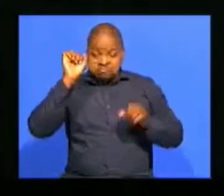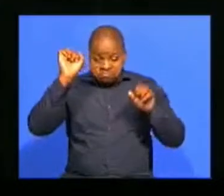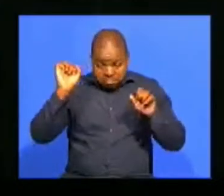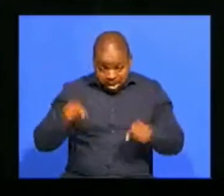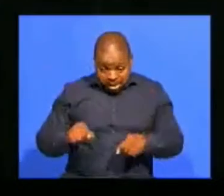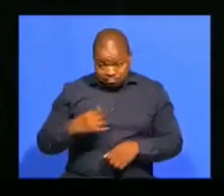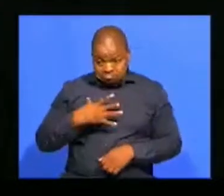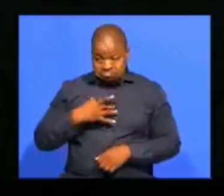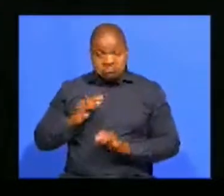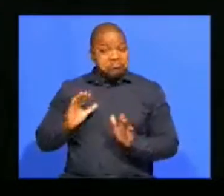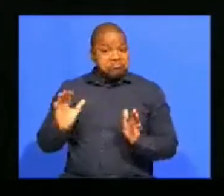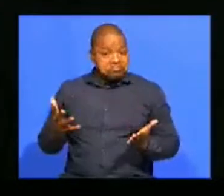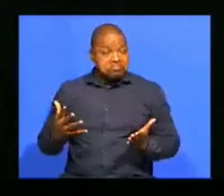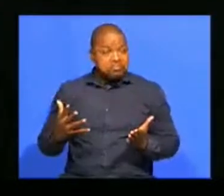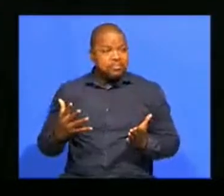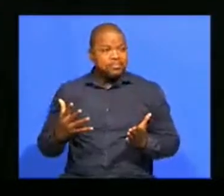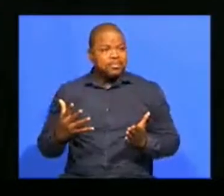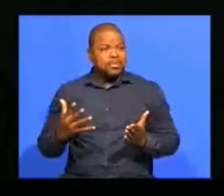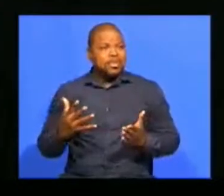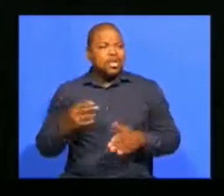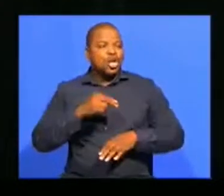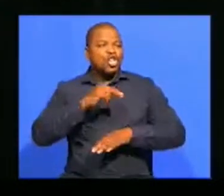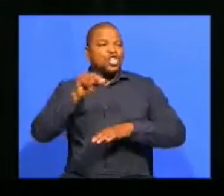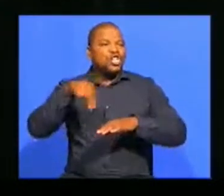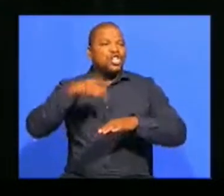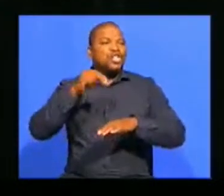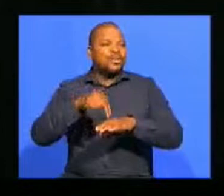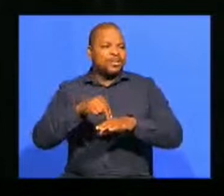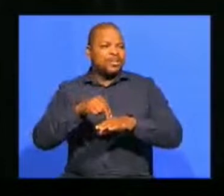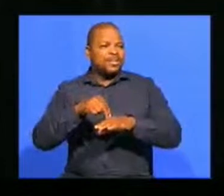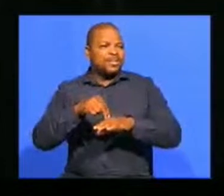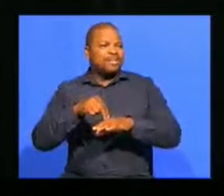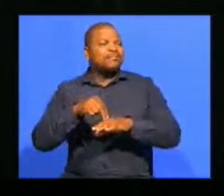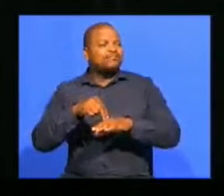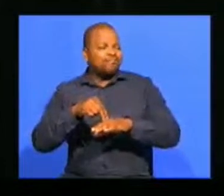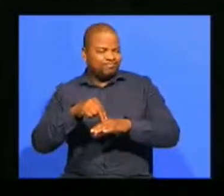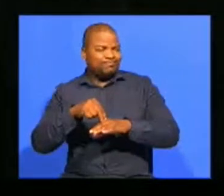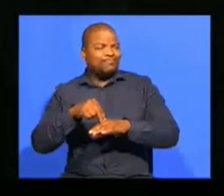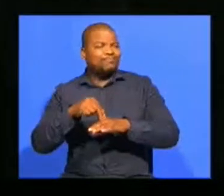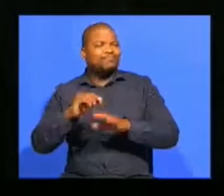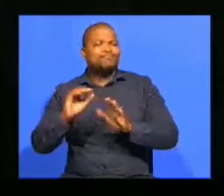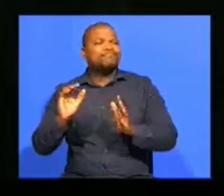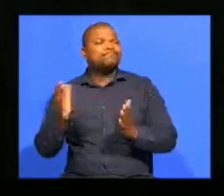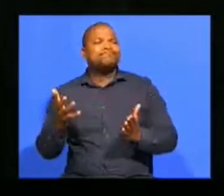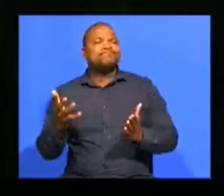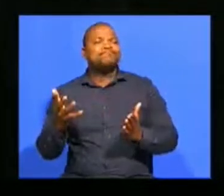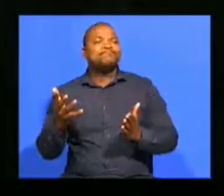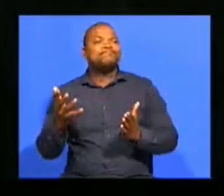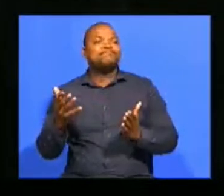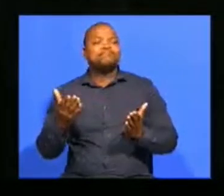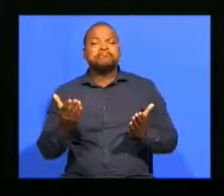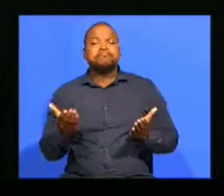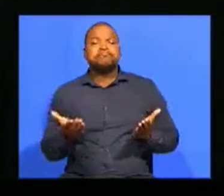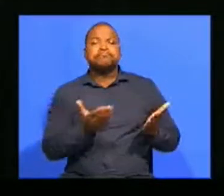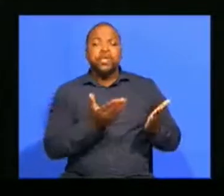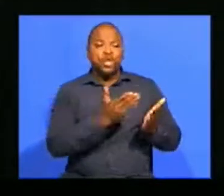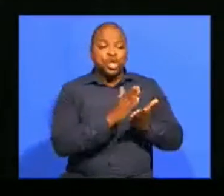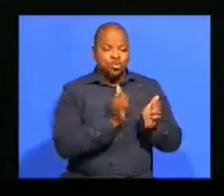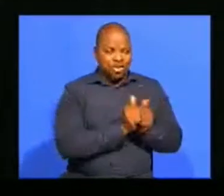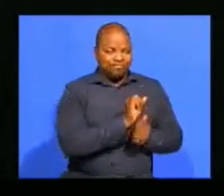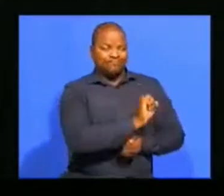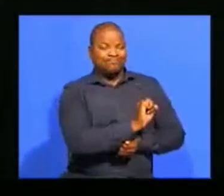they'd like in the field of natural capital accounting. We've also made offers to share with